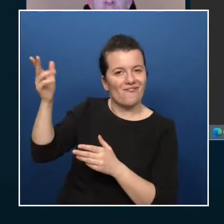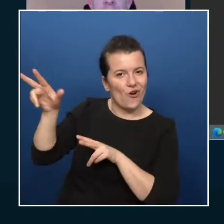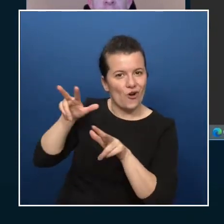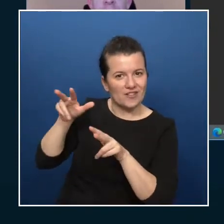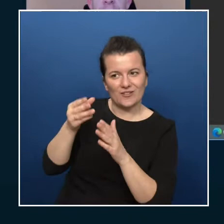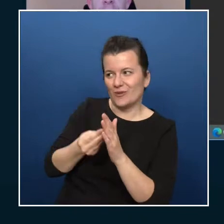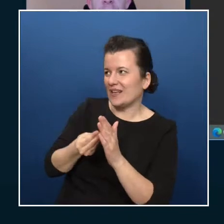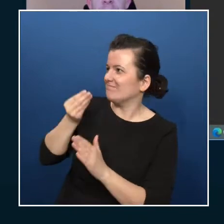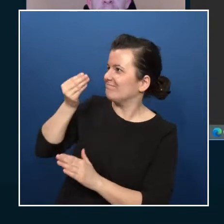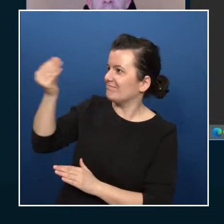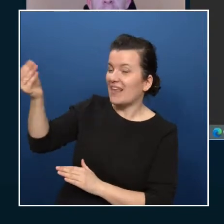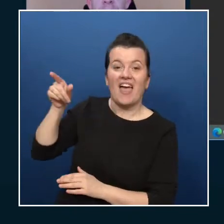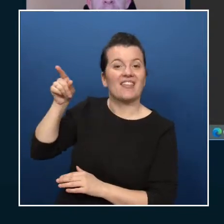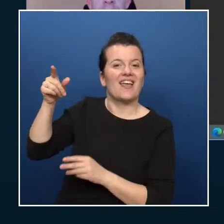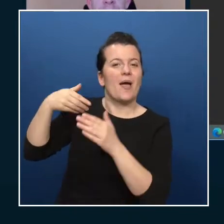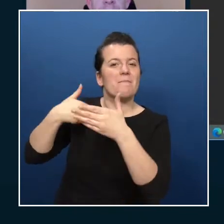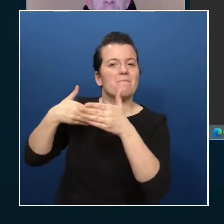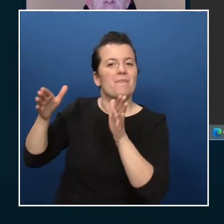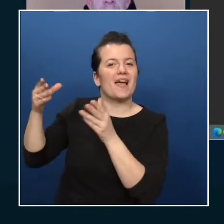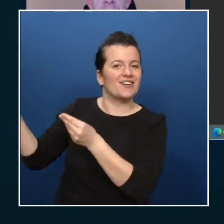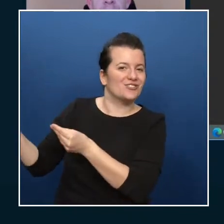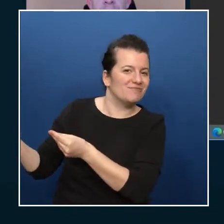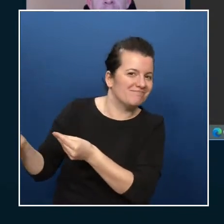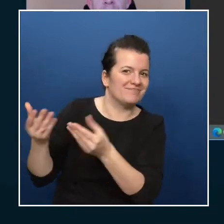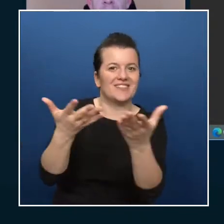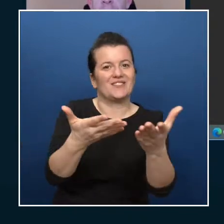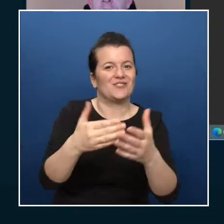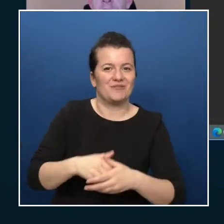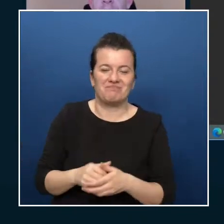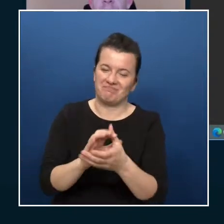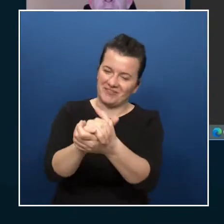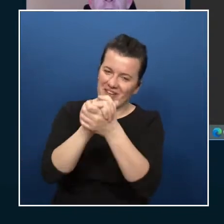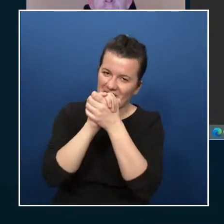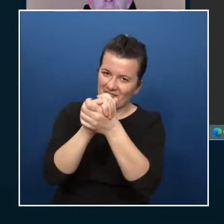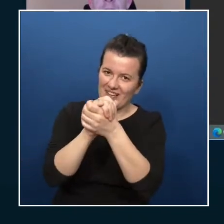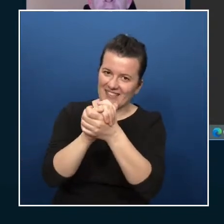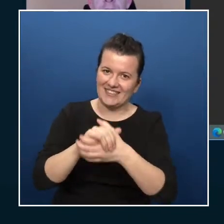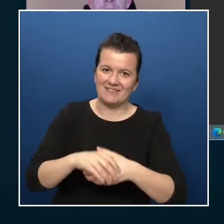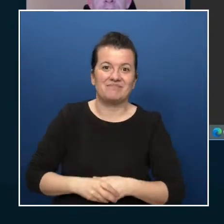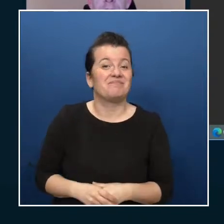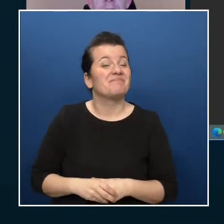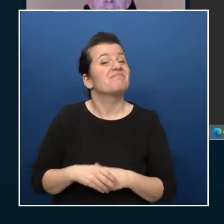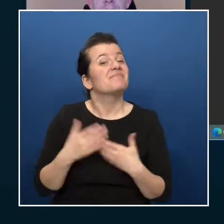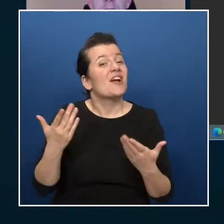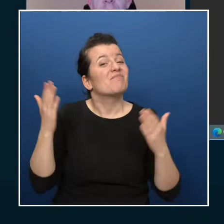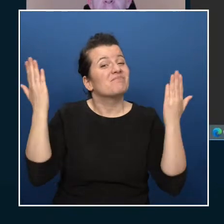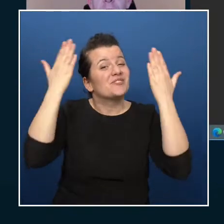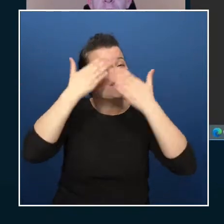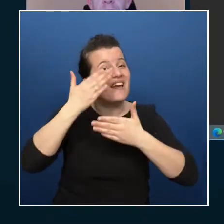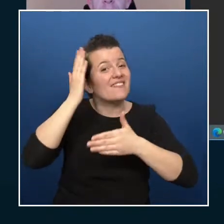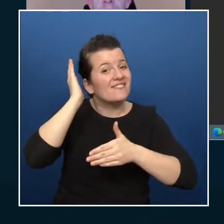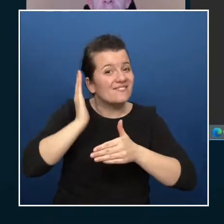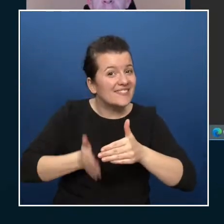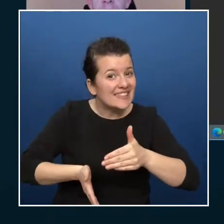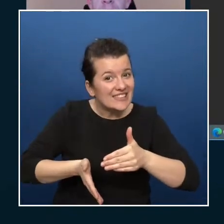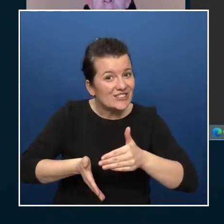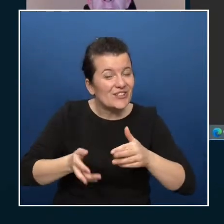its way to you. So congrats. And this is the end of the show for tonight. So I